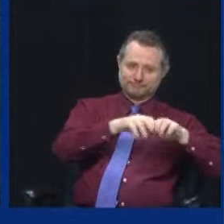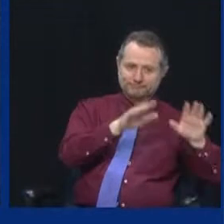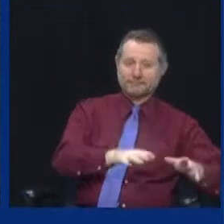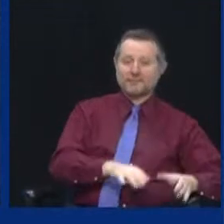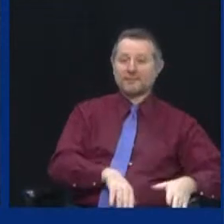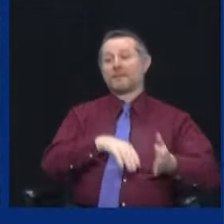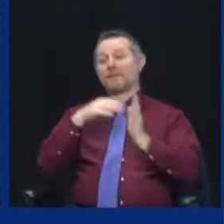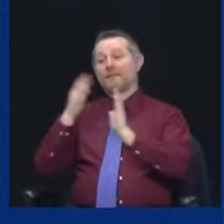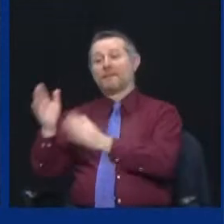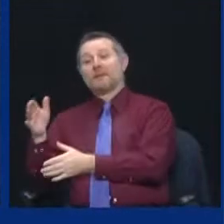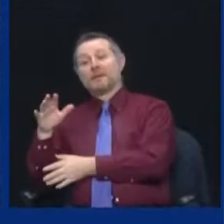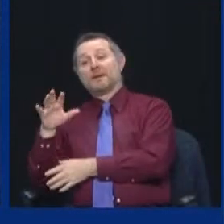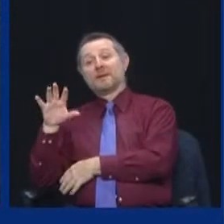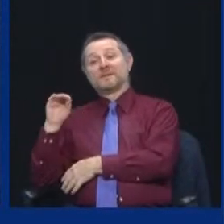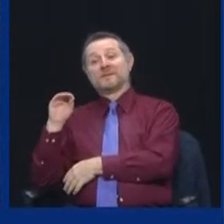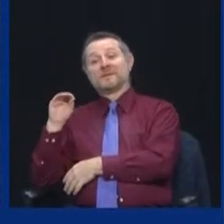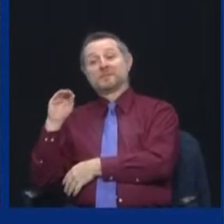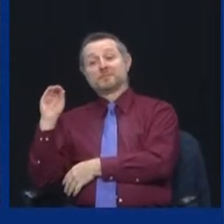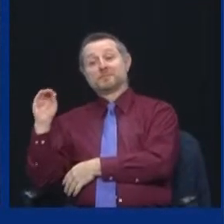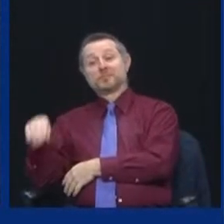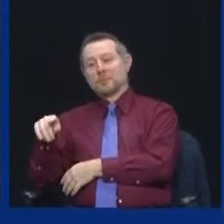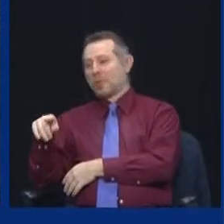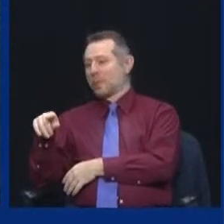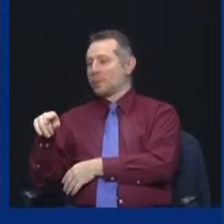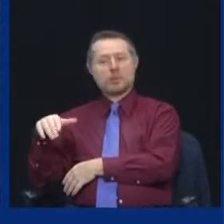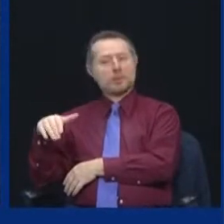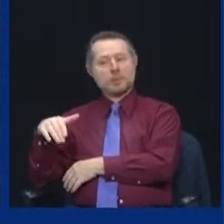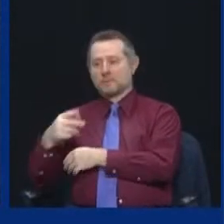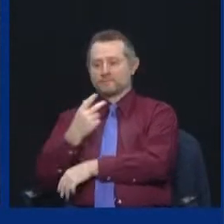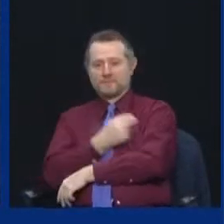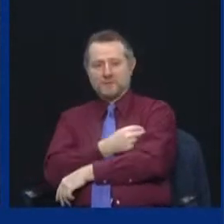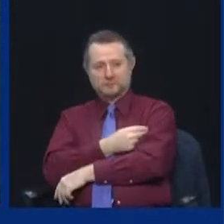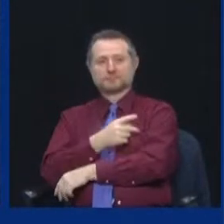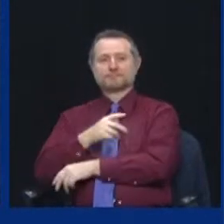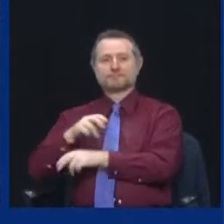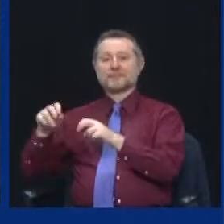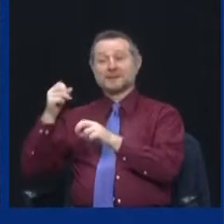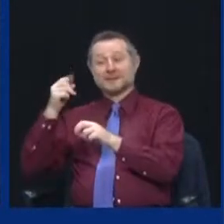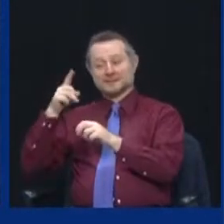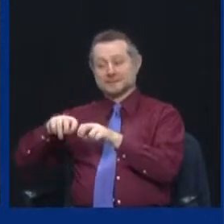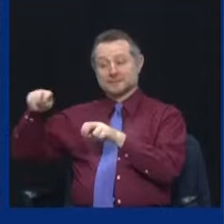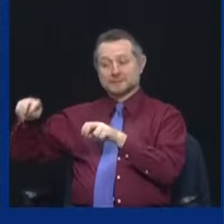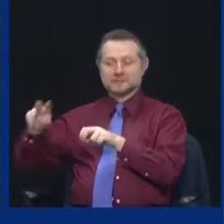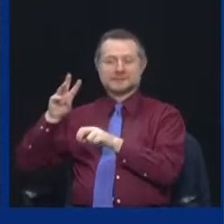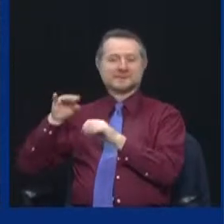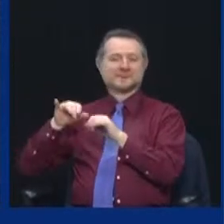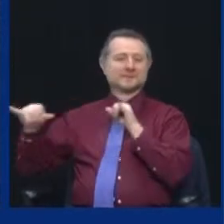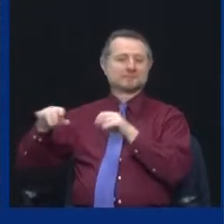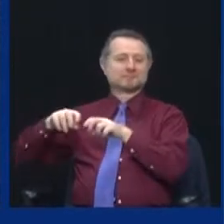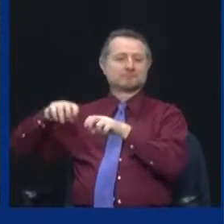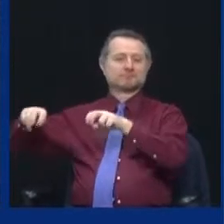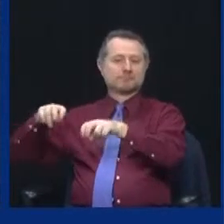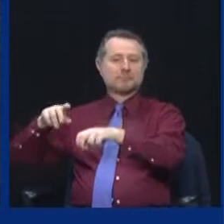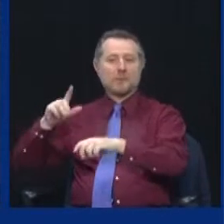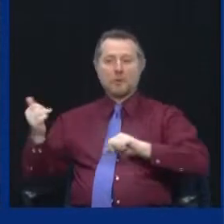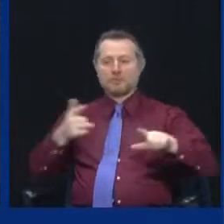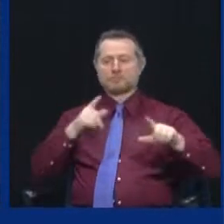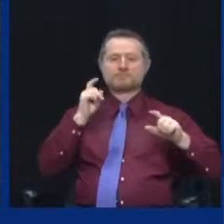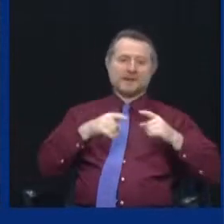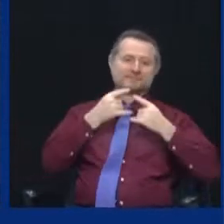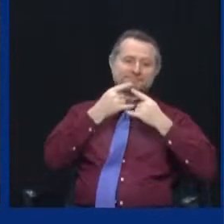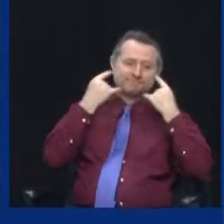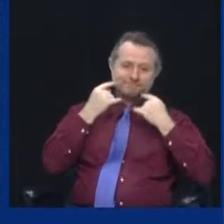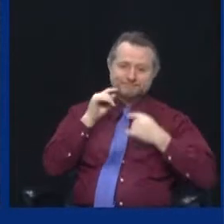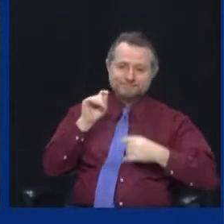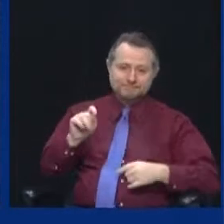unvaccinated section, 6-foot social distancing, masks for all. Tickets go on sale May 20th. This is another reason